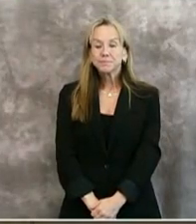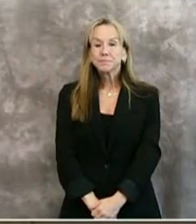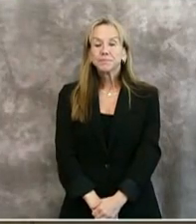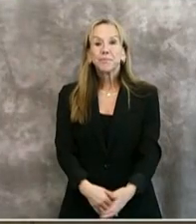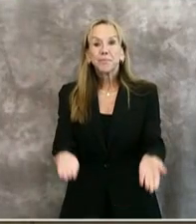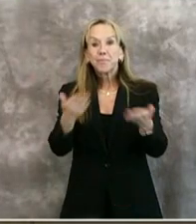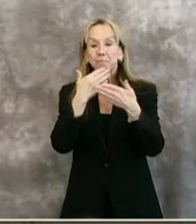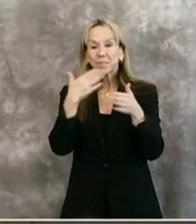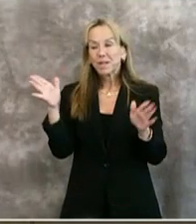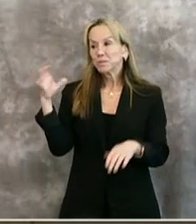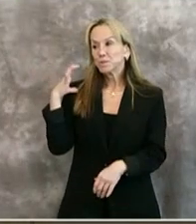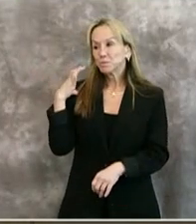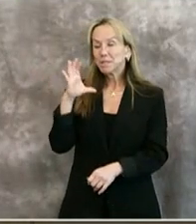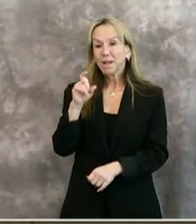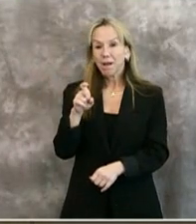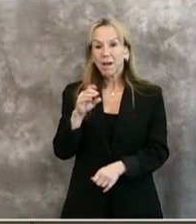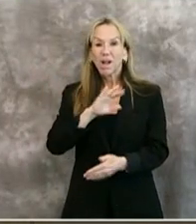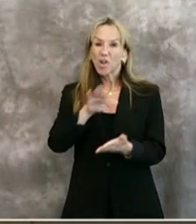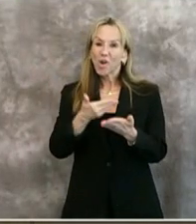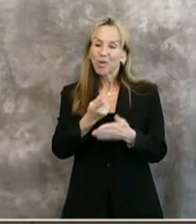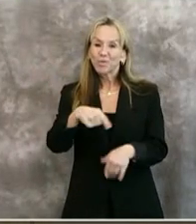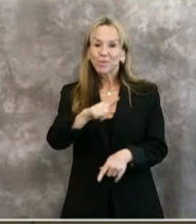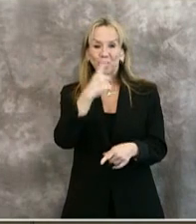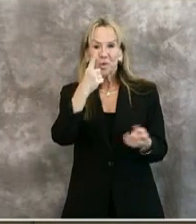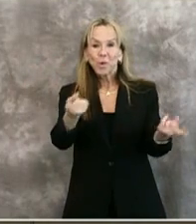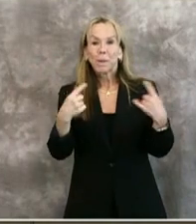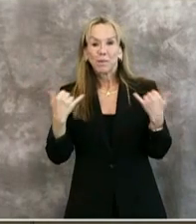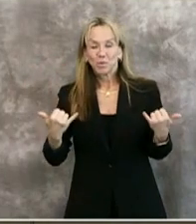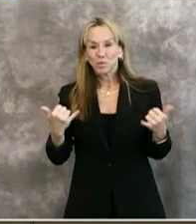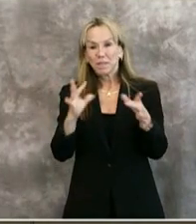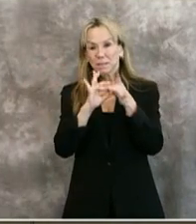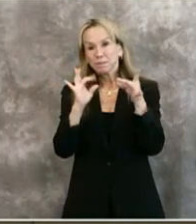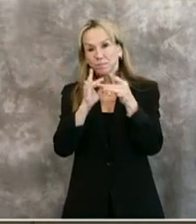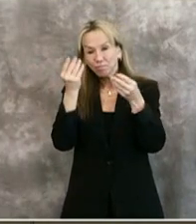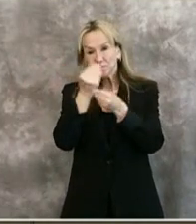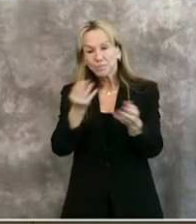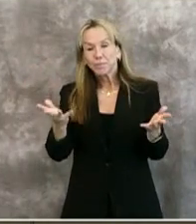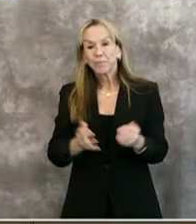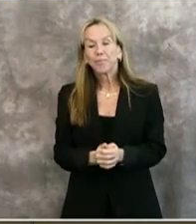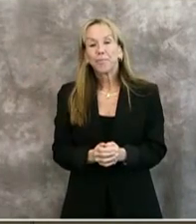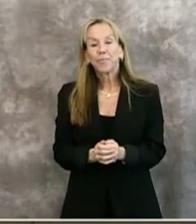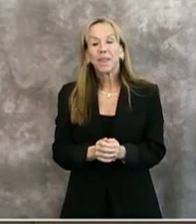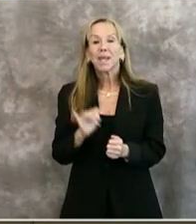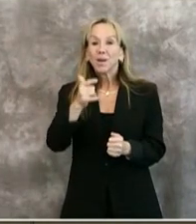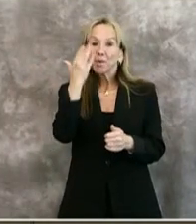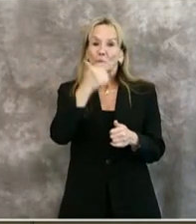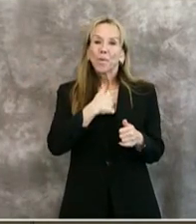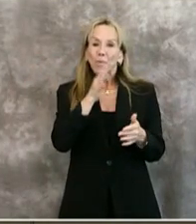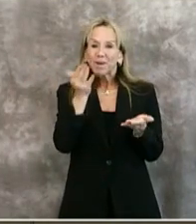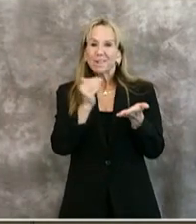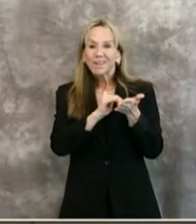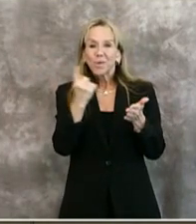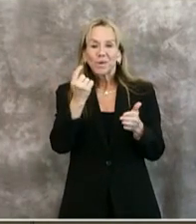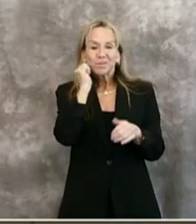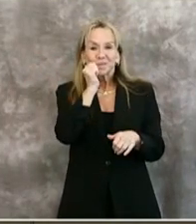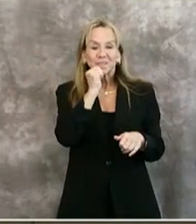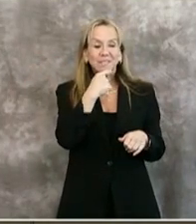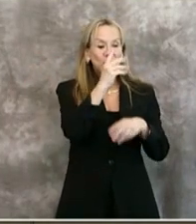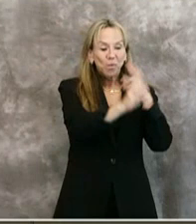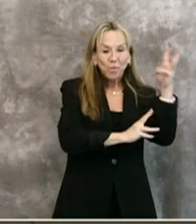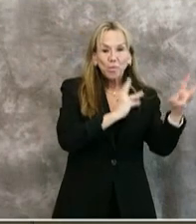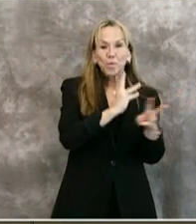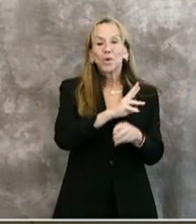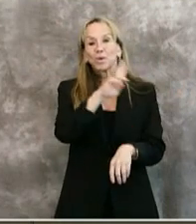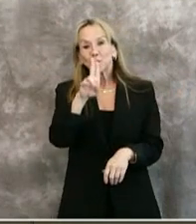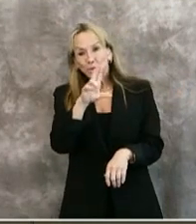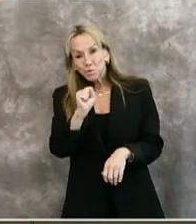Thank you, Chairman Cox, and thanks everyone for attending today's briefing. As is our practice, global, national, and statewide statistics are